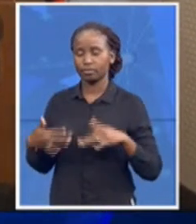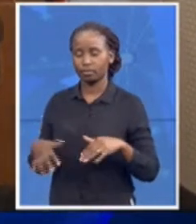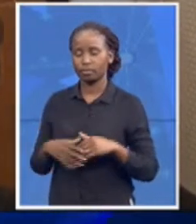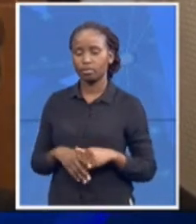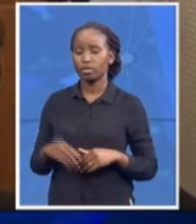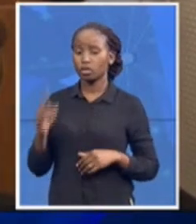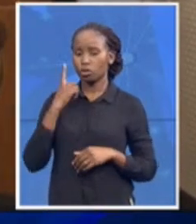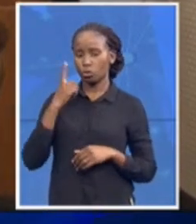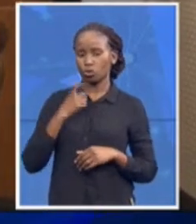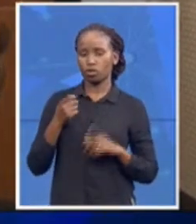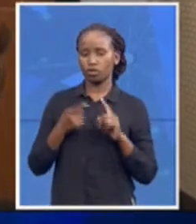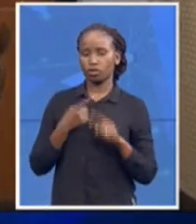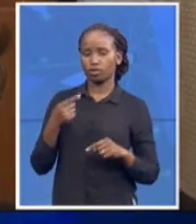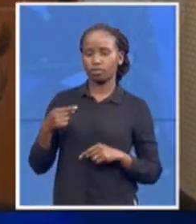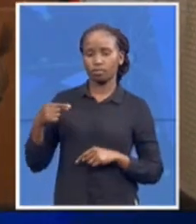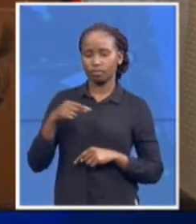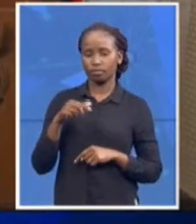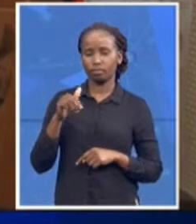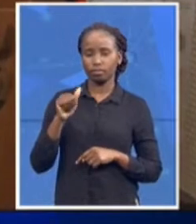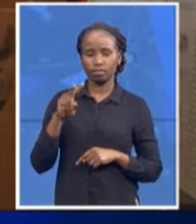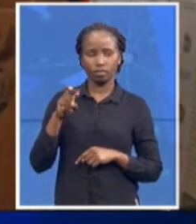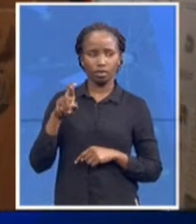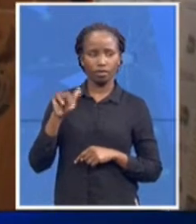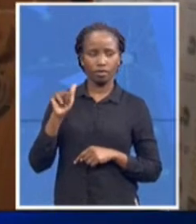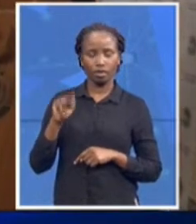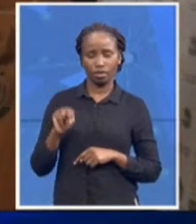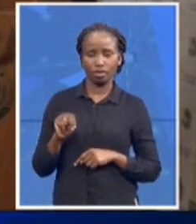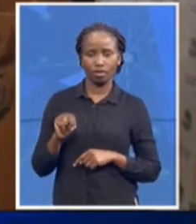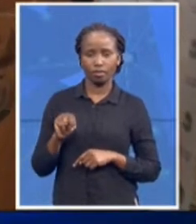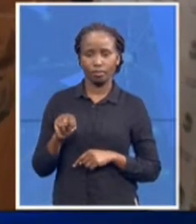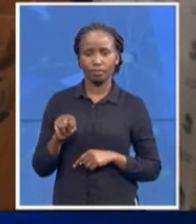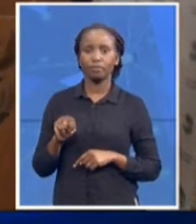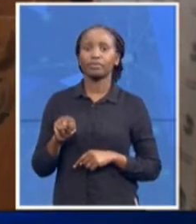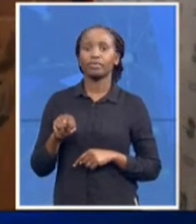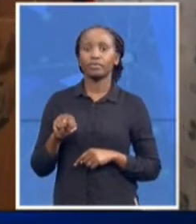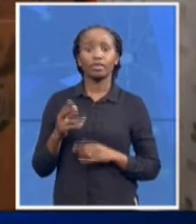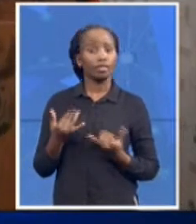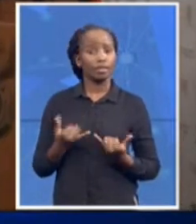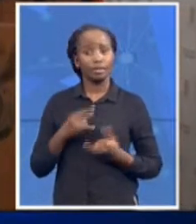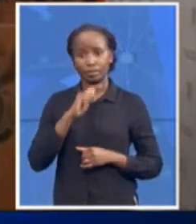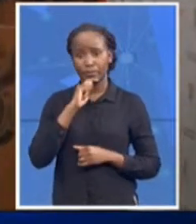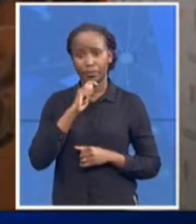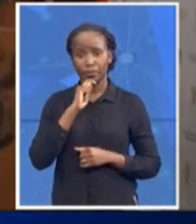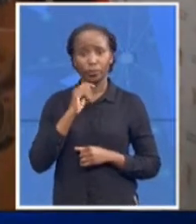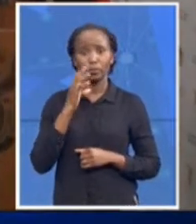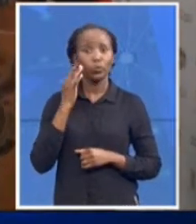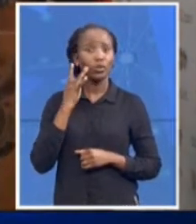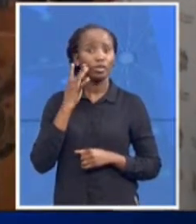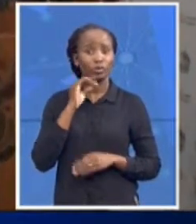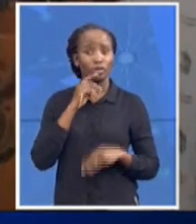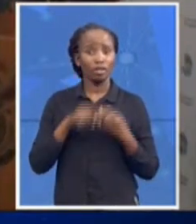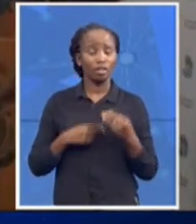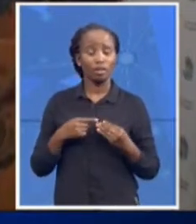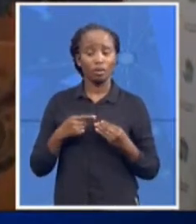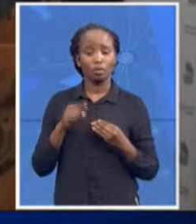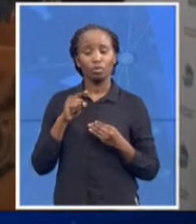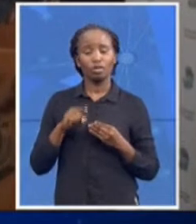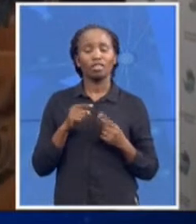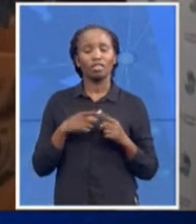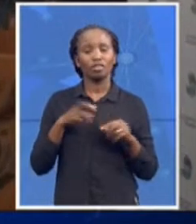Coincidentally, Minister, this morning while we were sitting at the holding room, this is the very same question I raised with the interim